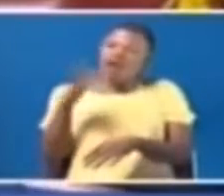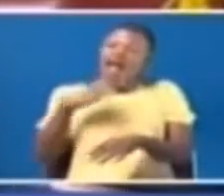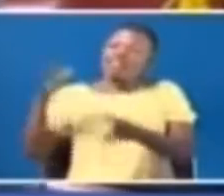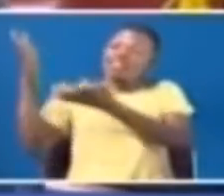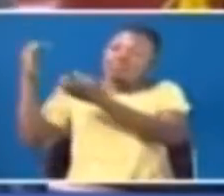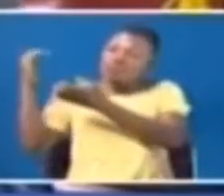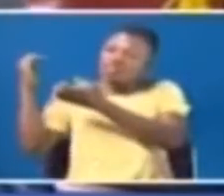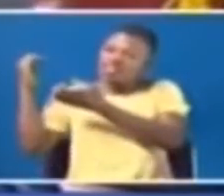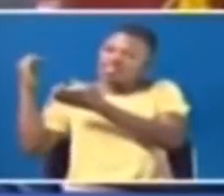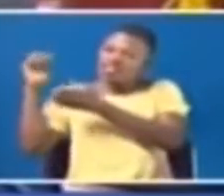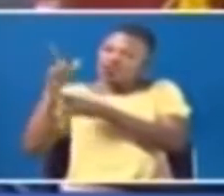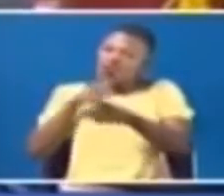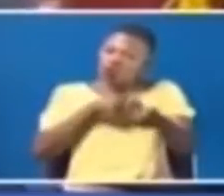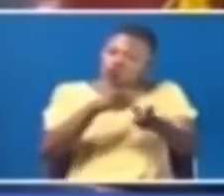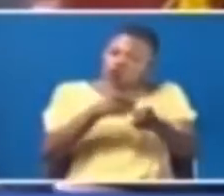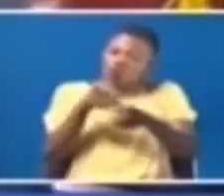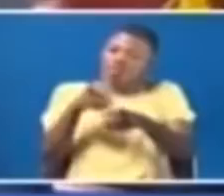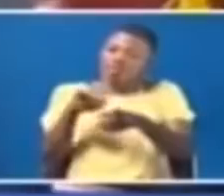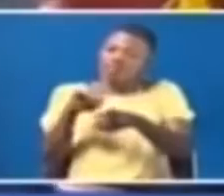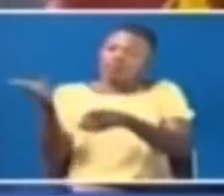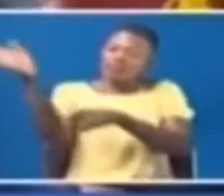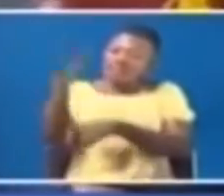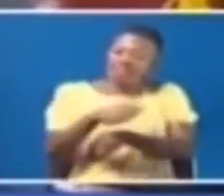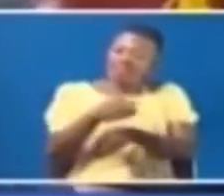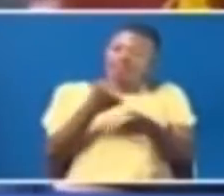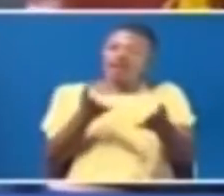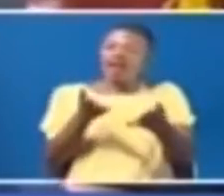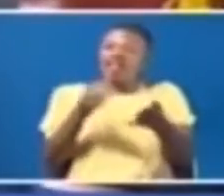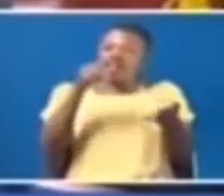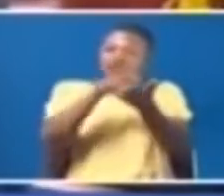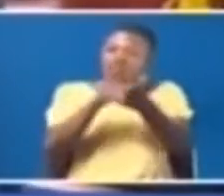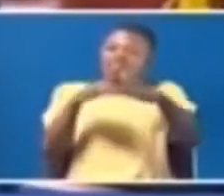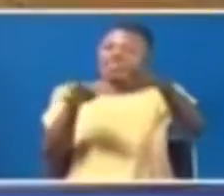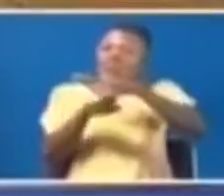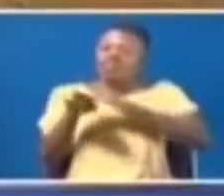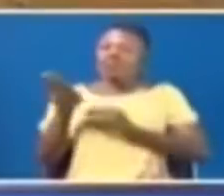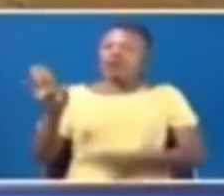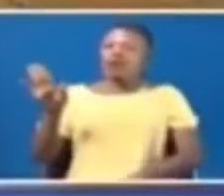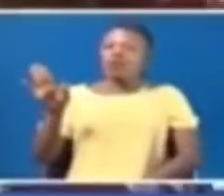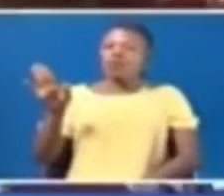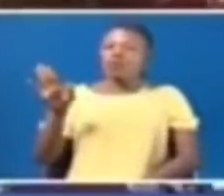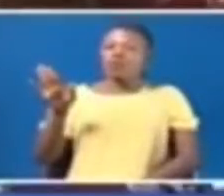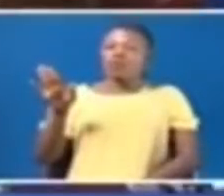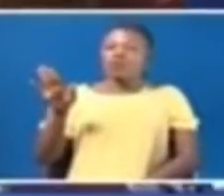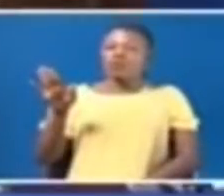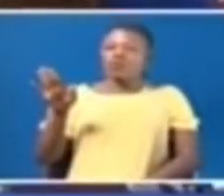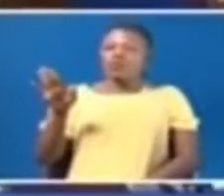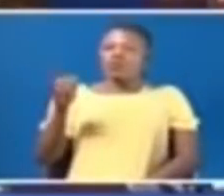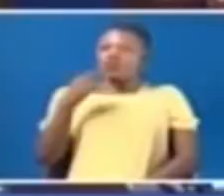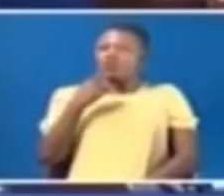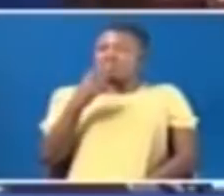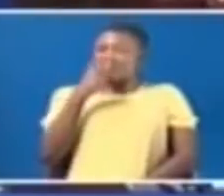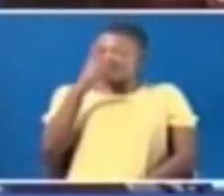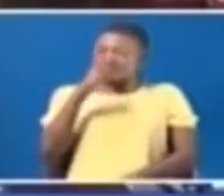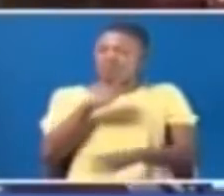expect to rein this chairman, rein them in, rein them, including their vice chairman. Yeah, you have seen my very good